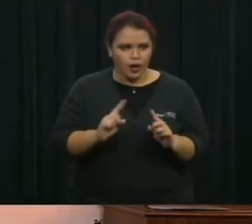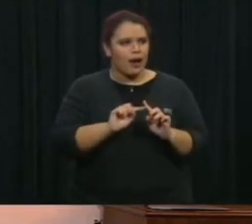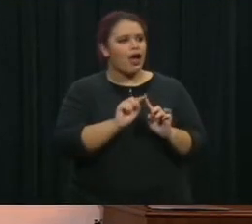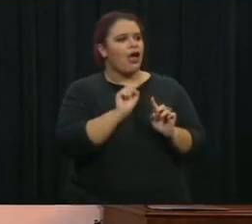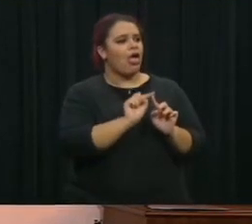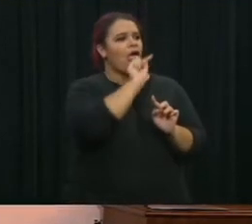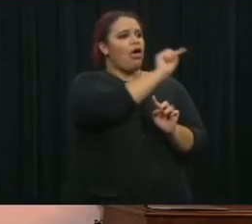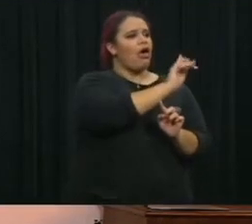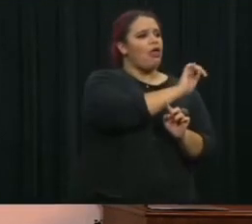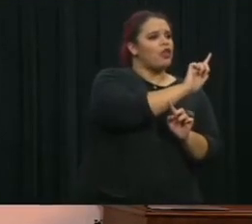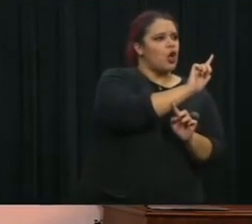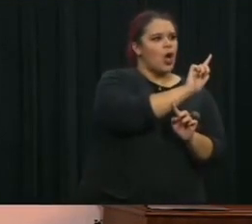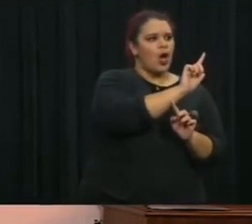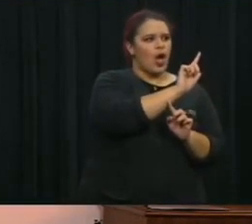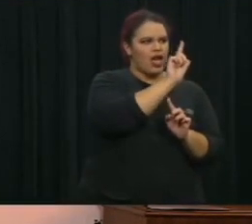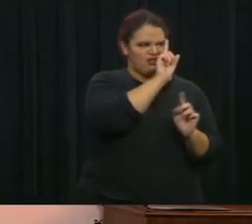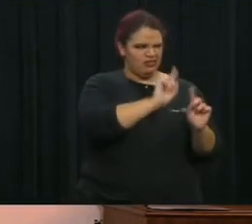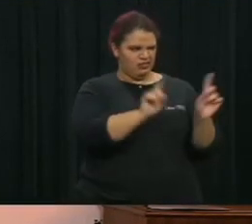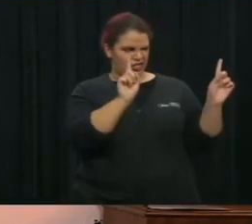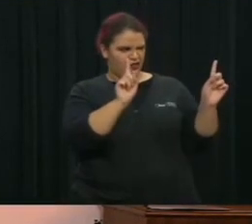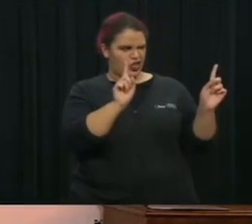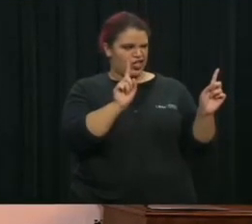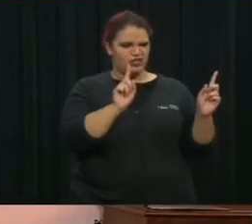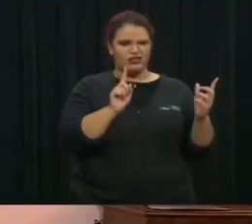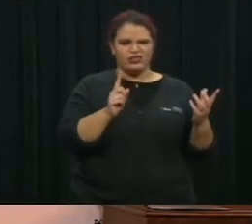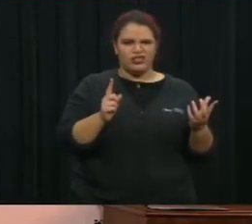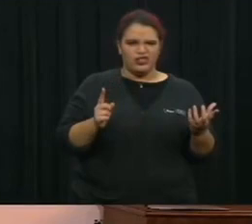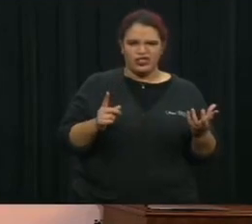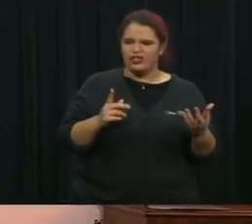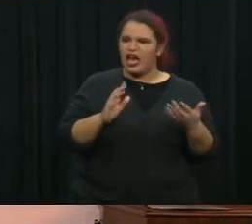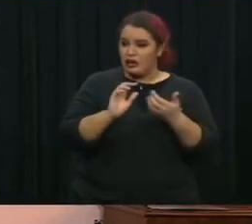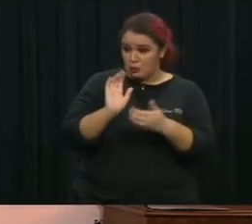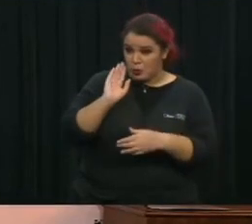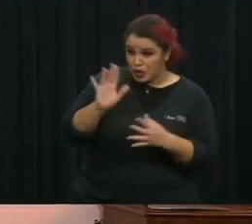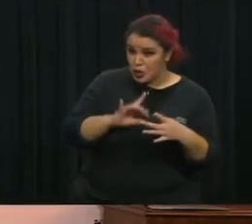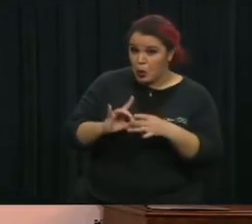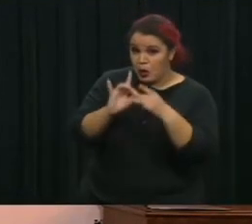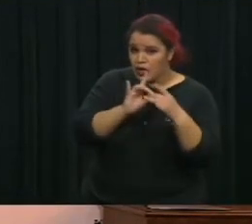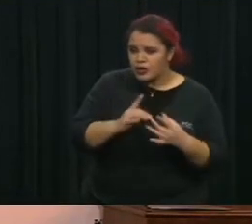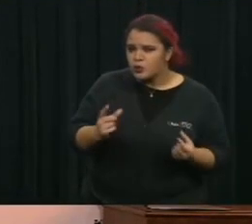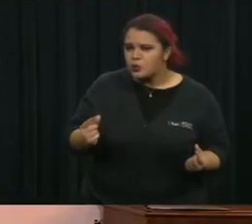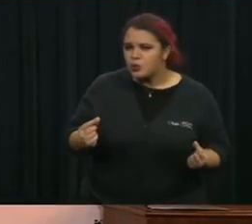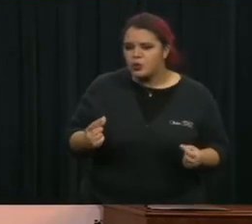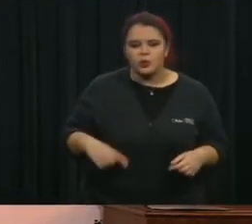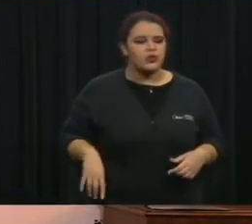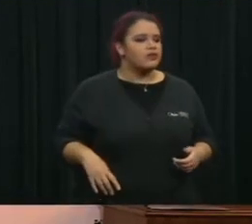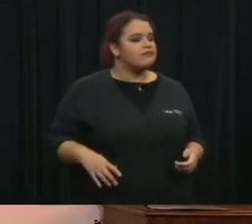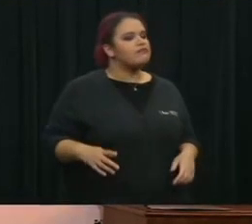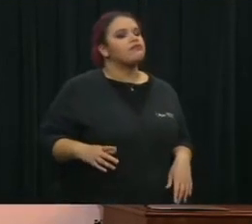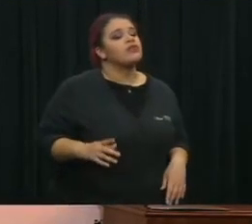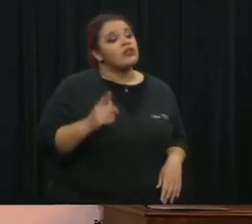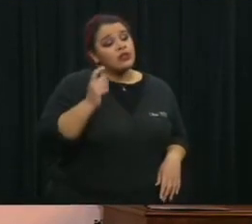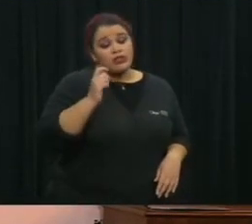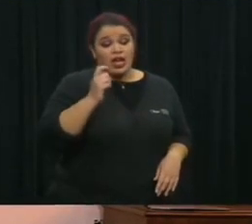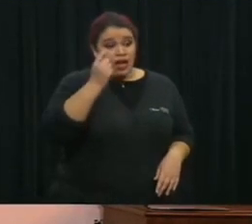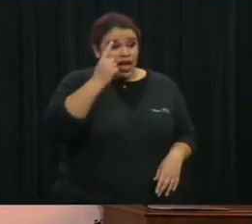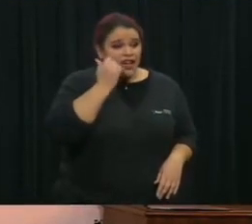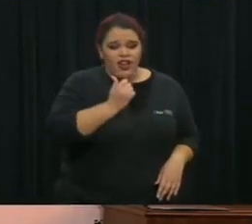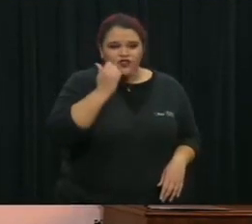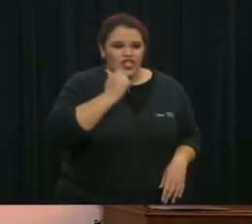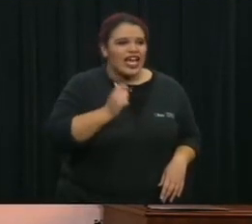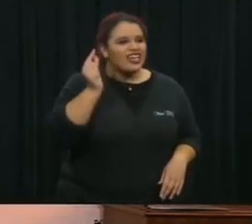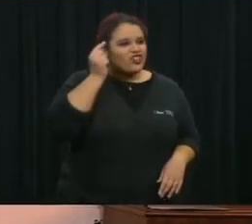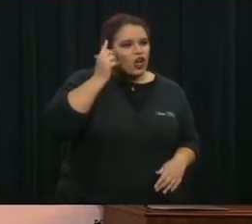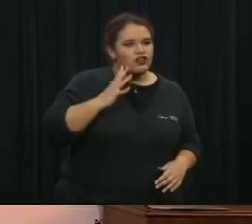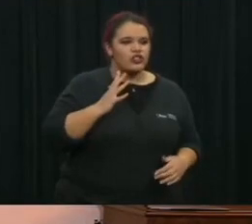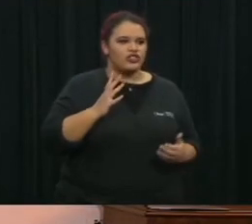governors usually once a day, somebody. Sometimes we're on conference calls. So there is a lot of sharing of information,